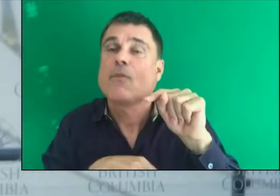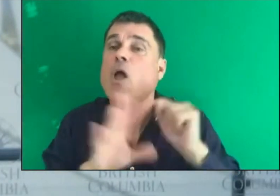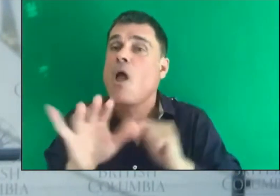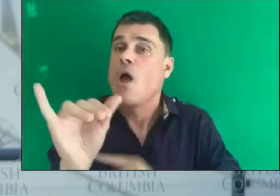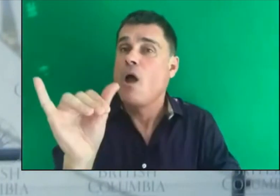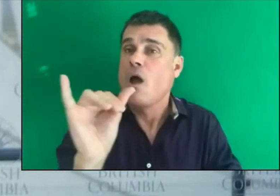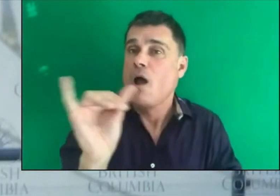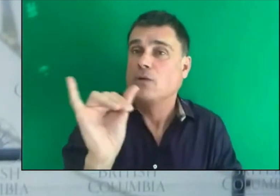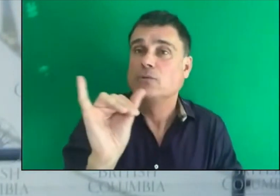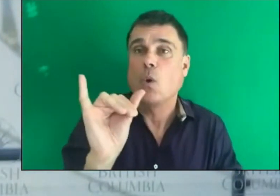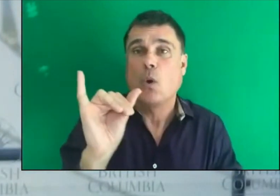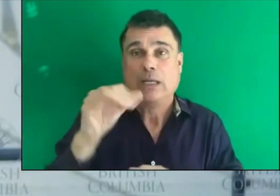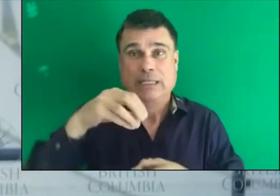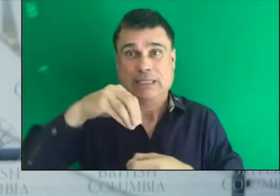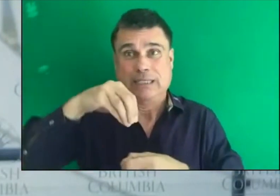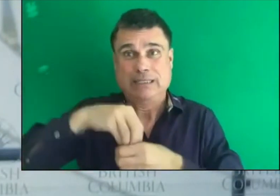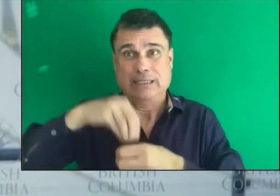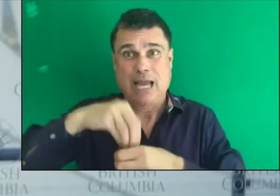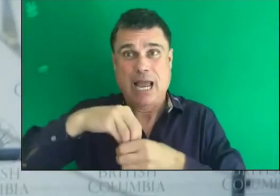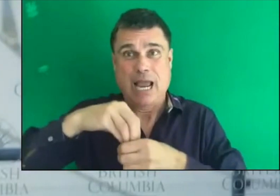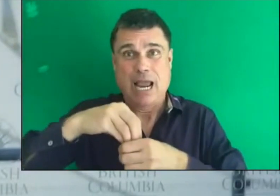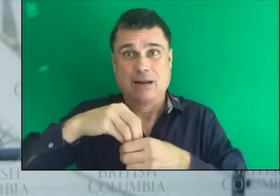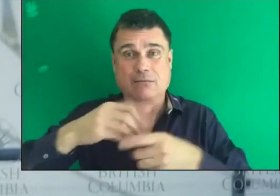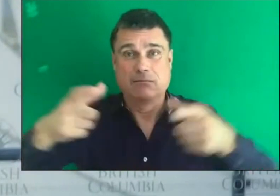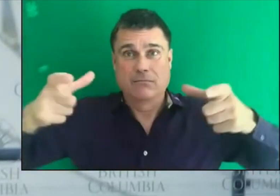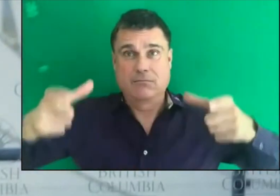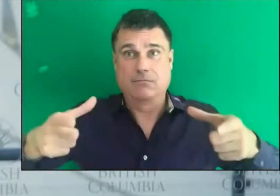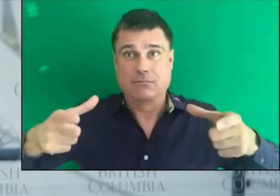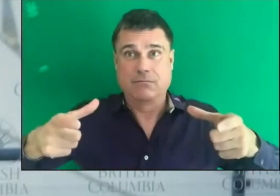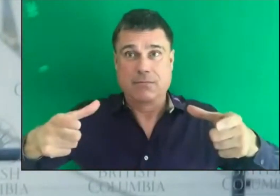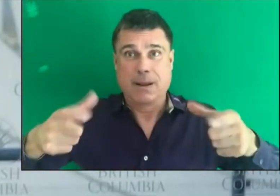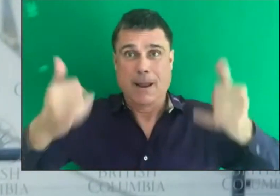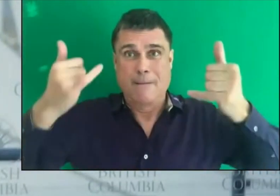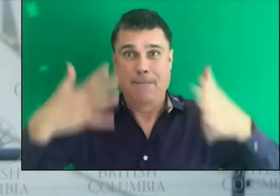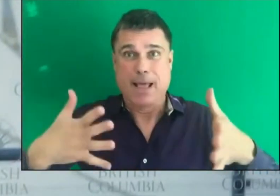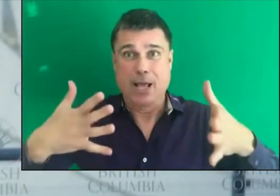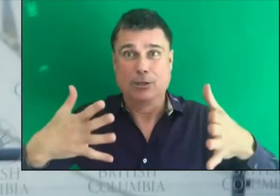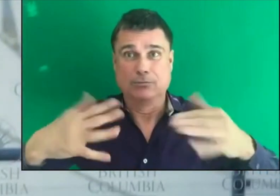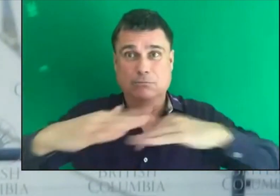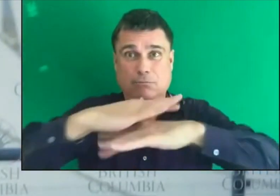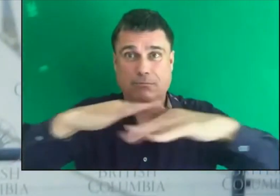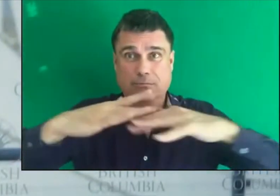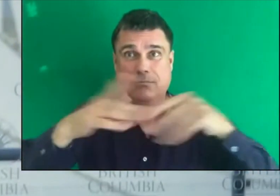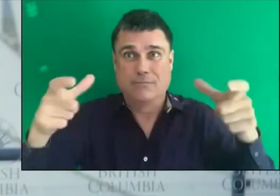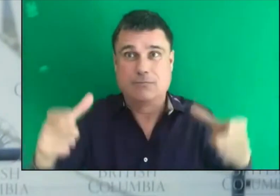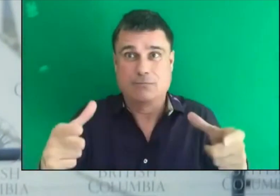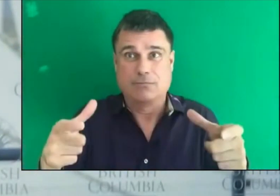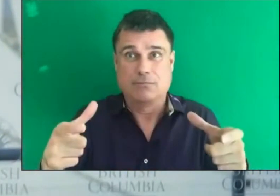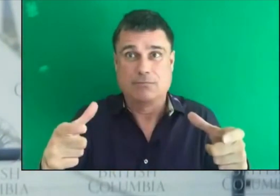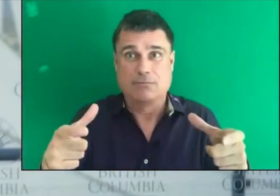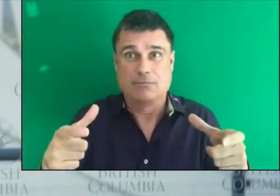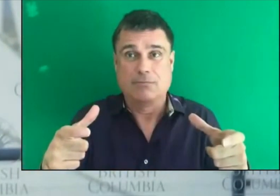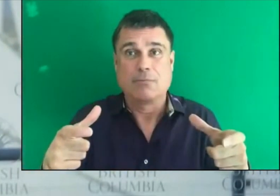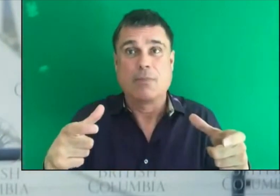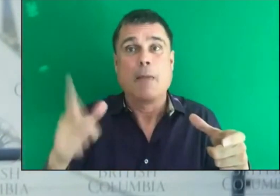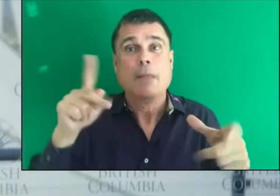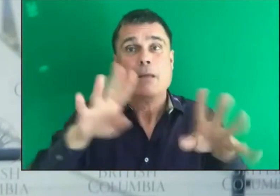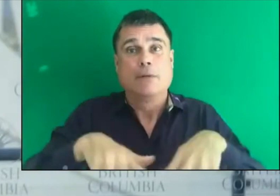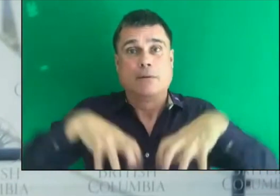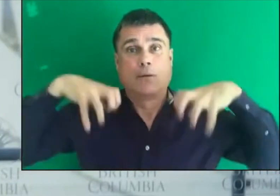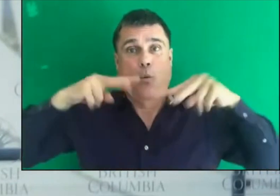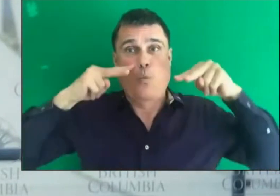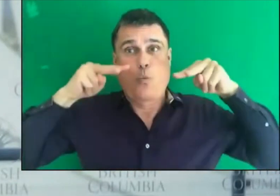games across regions. We're not traveling with hockey teams or other sports teams, that we take a step